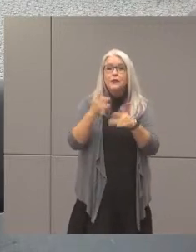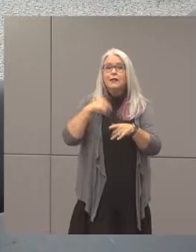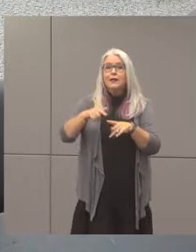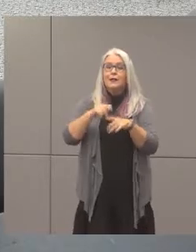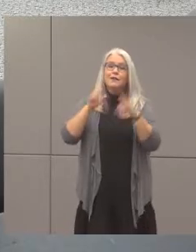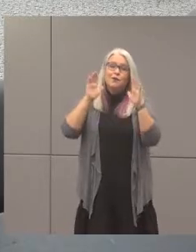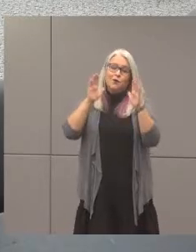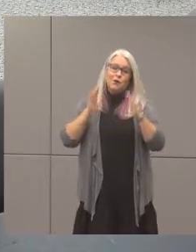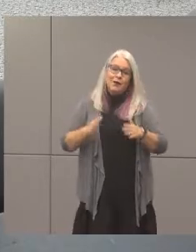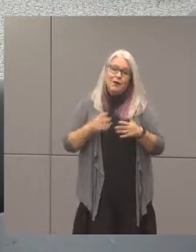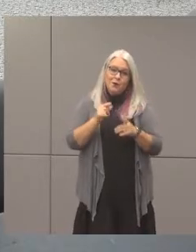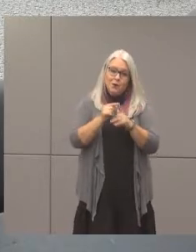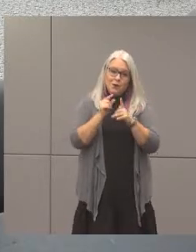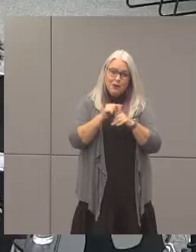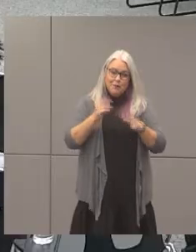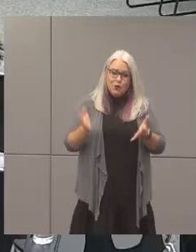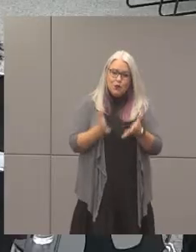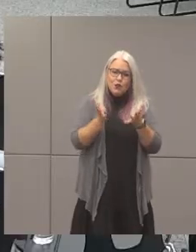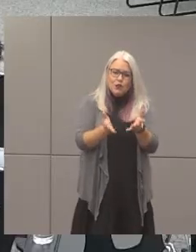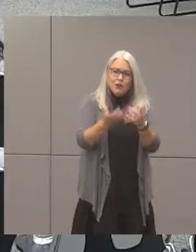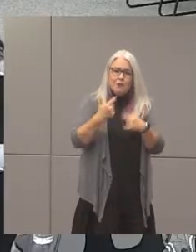of encouragement. Thank you.